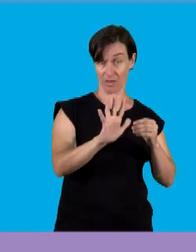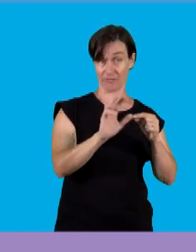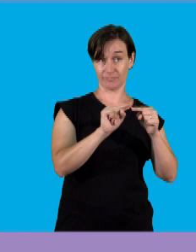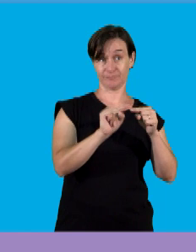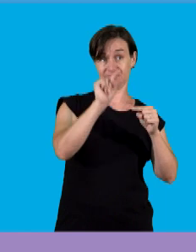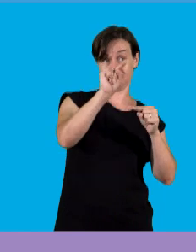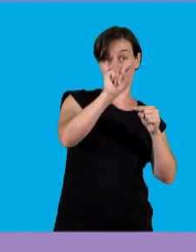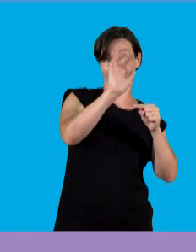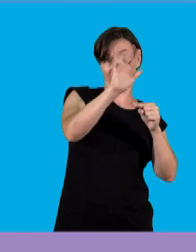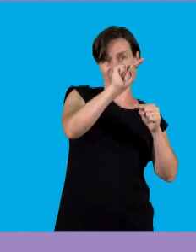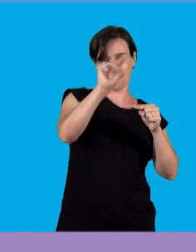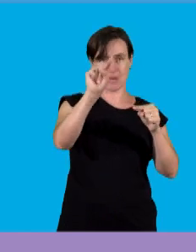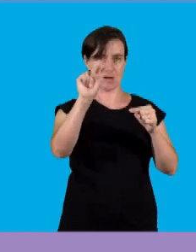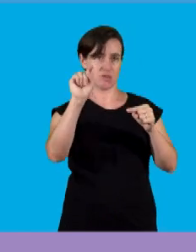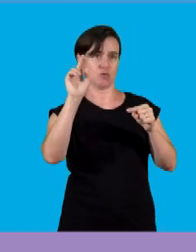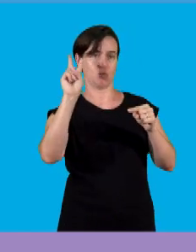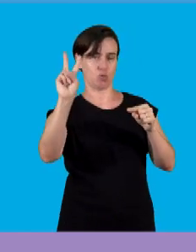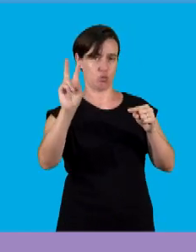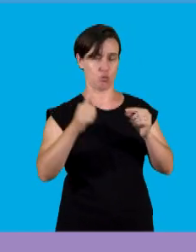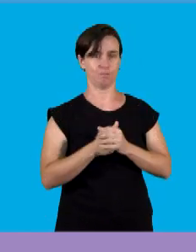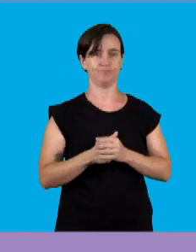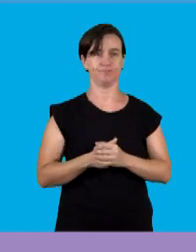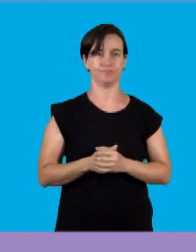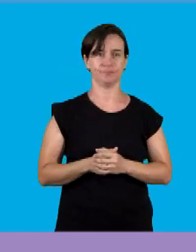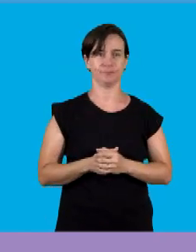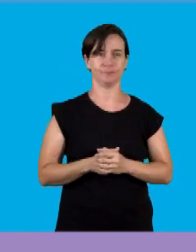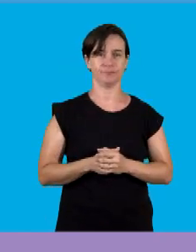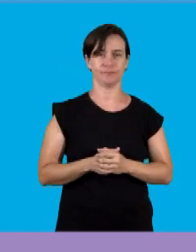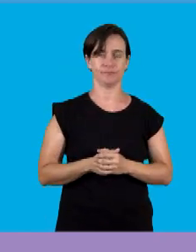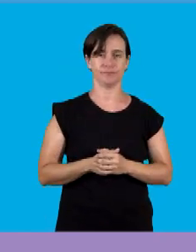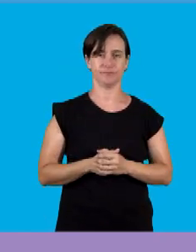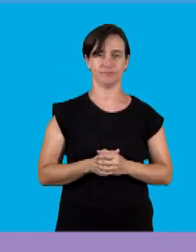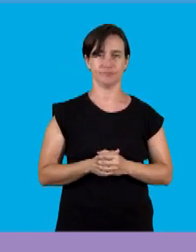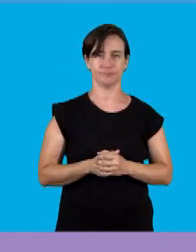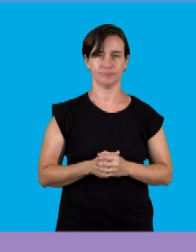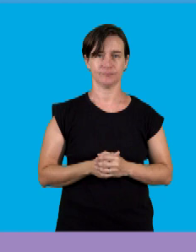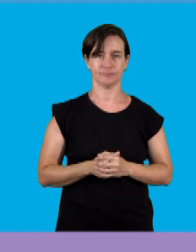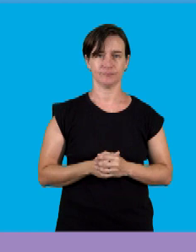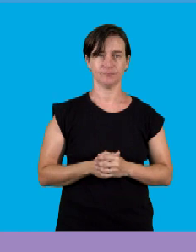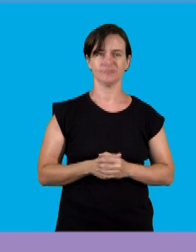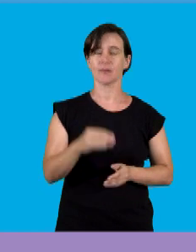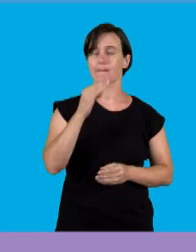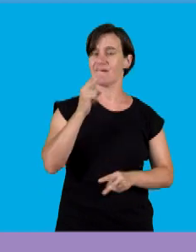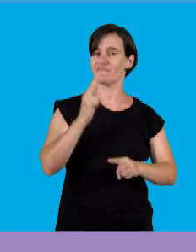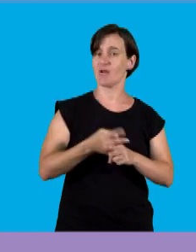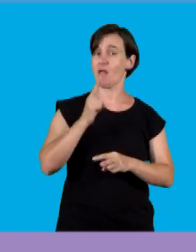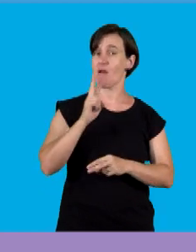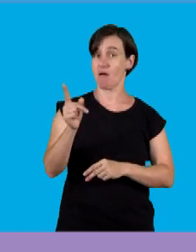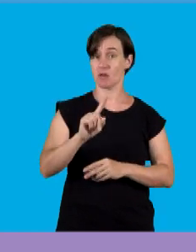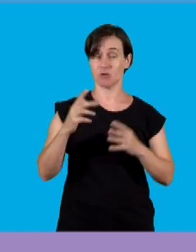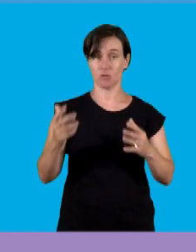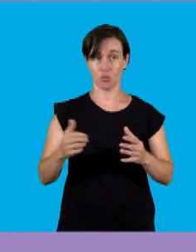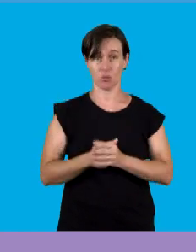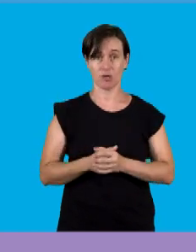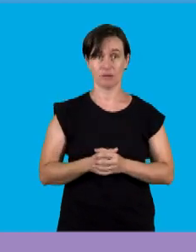then we are going to say 5 minus that 2 over there. So what is our final answer going